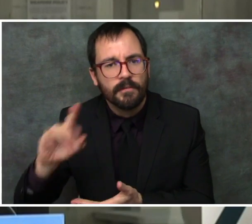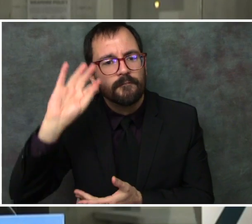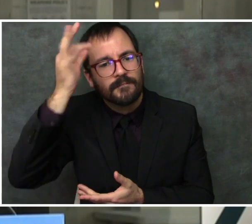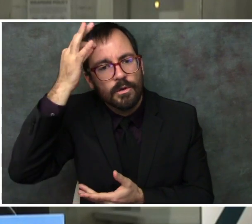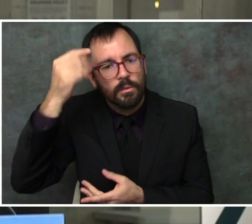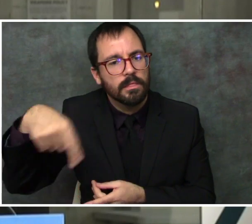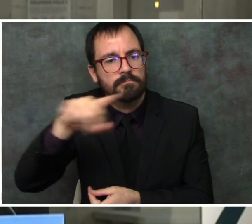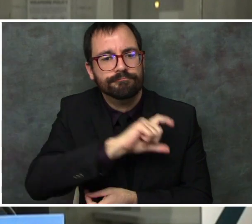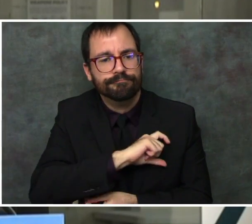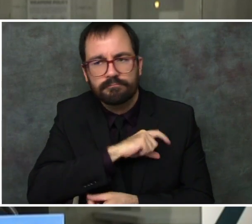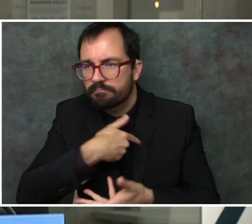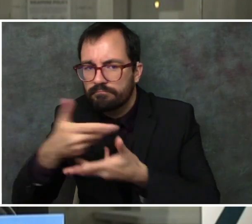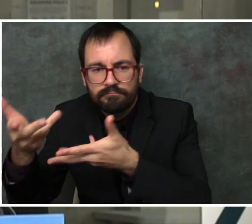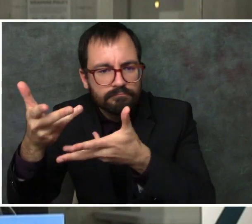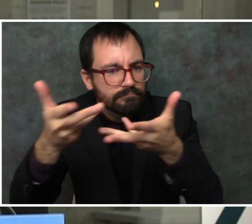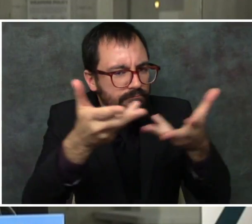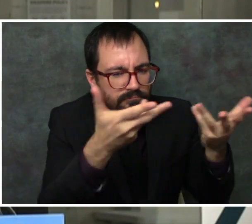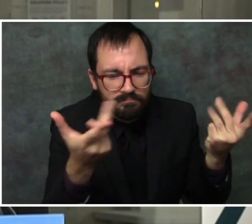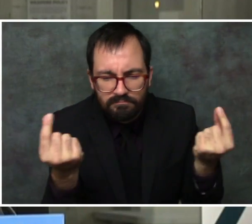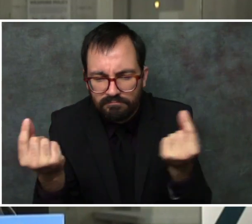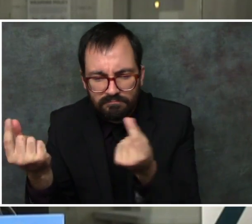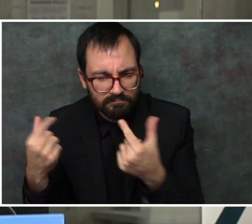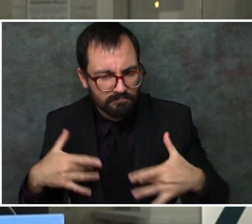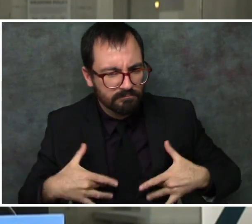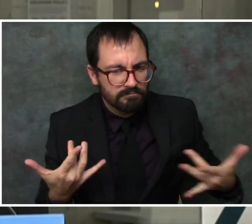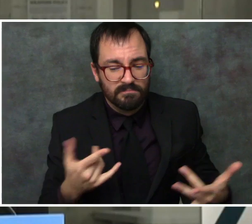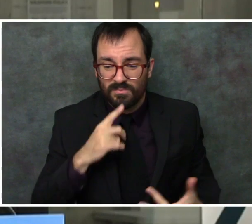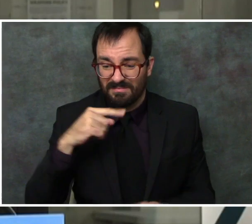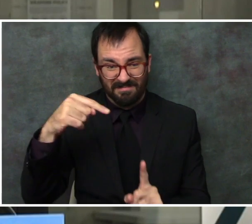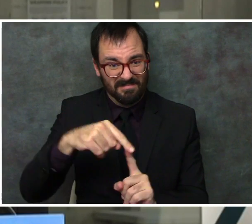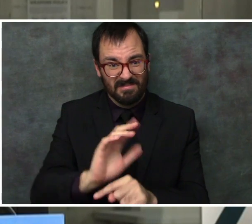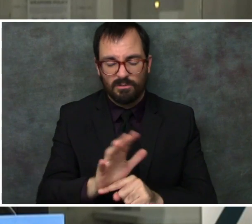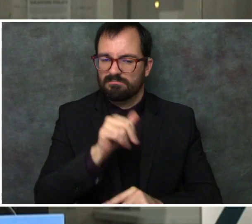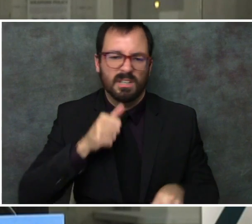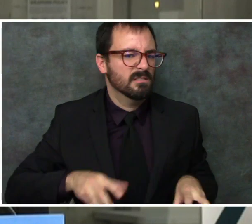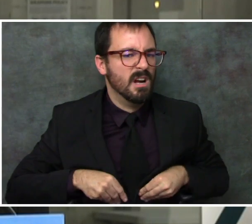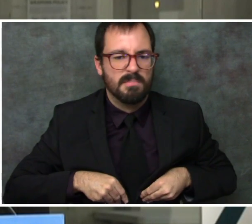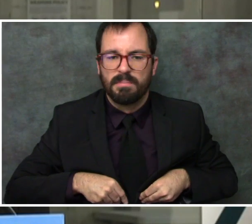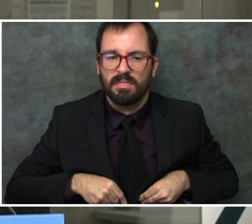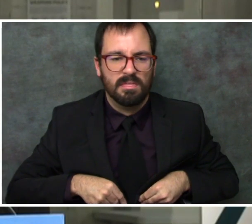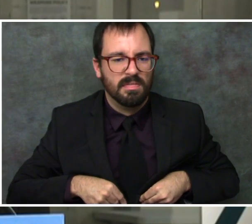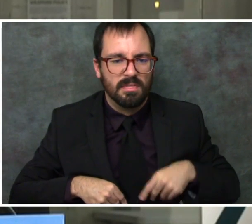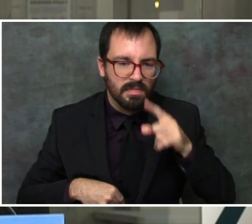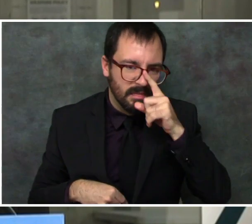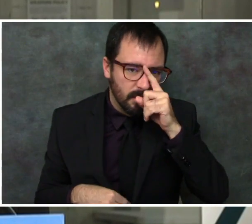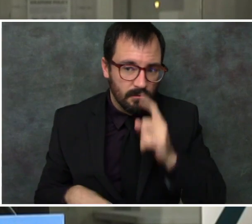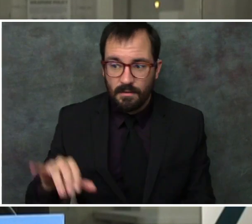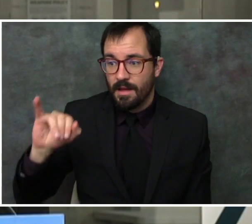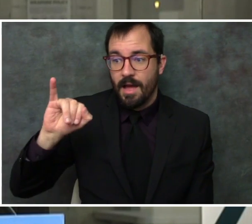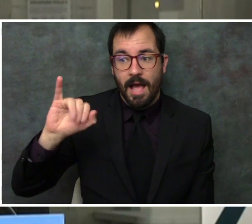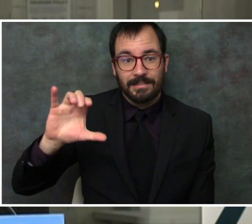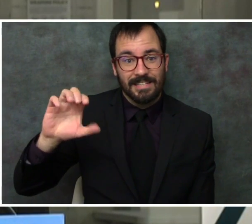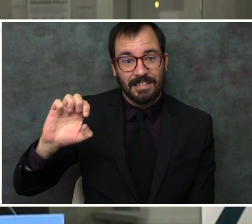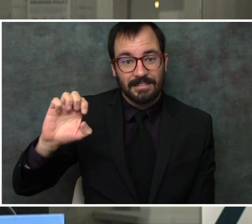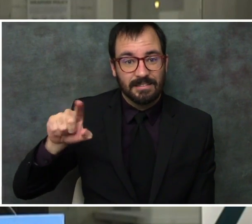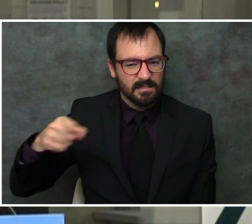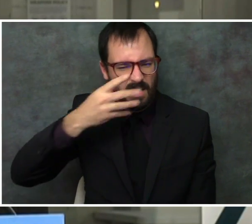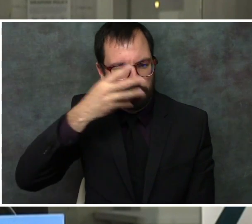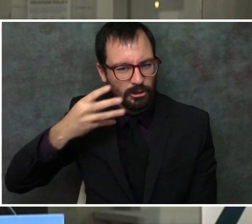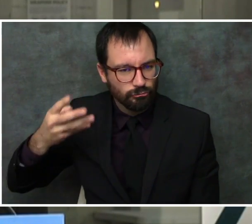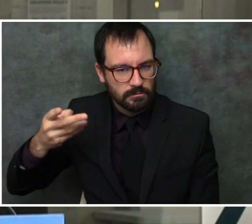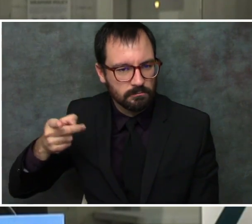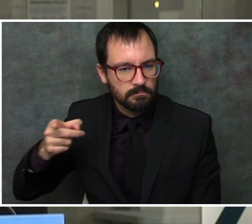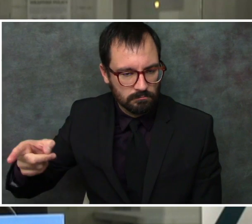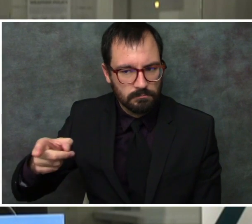it's unacceptable, is the fact that ICE has not confirmed or denied if these were agents. In Boston, we believe in the power of